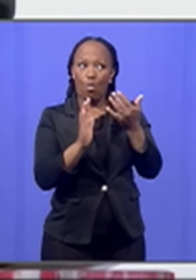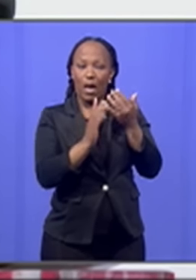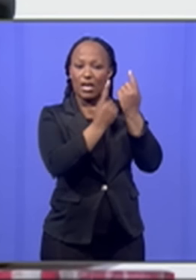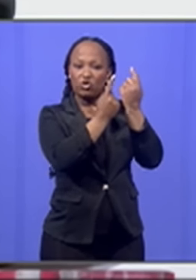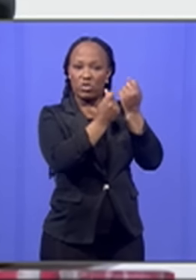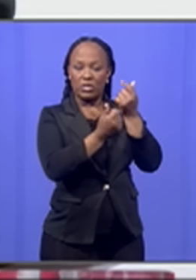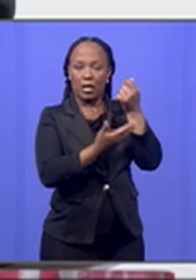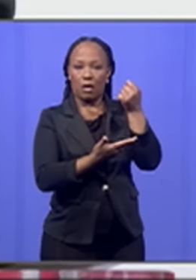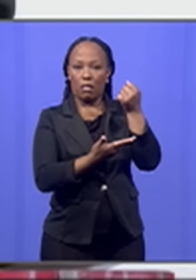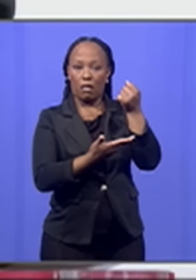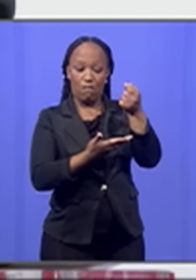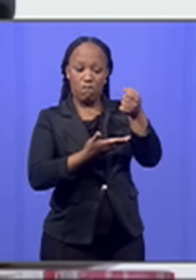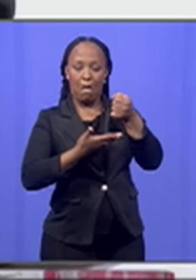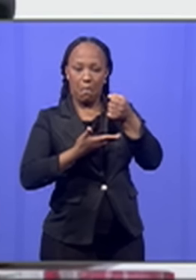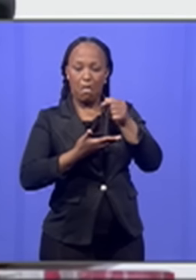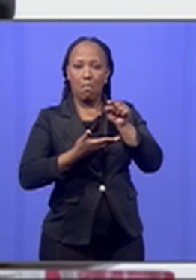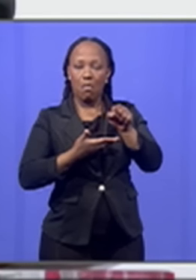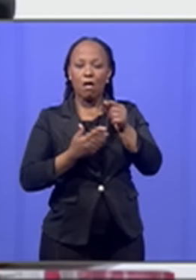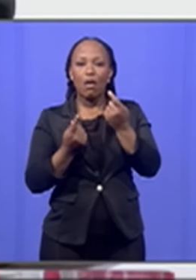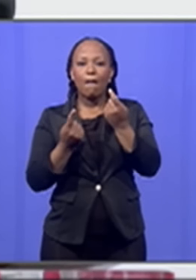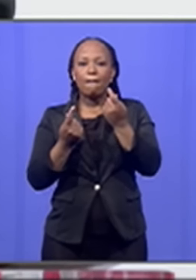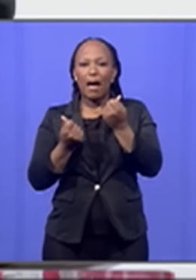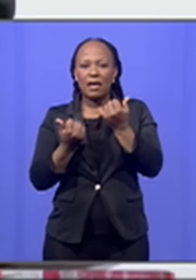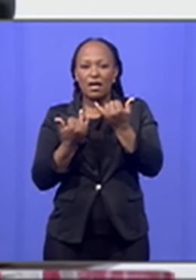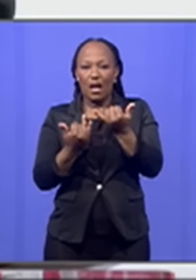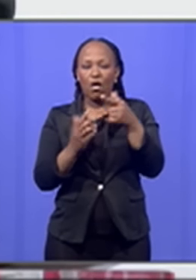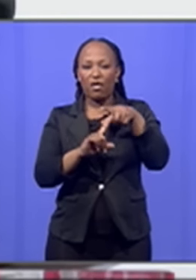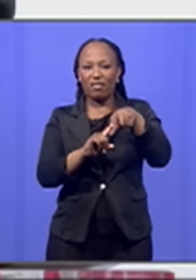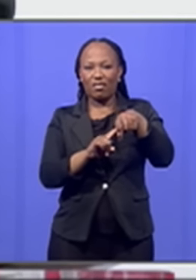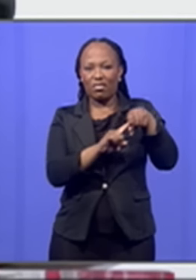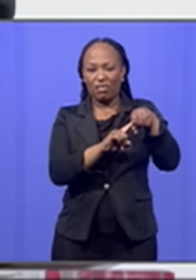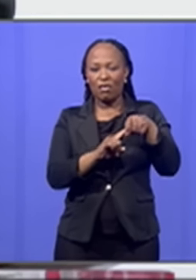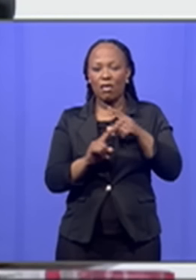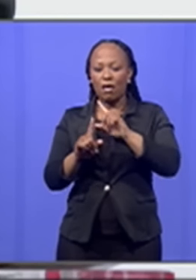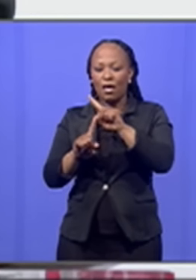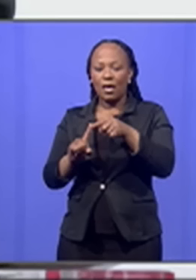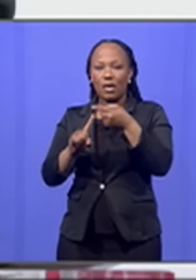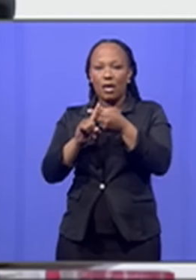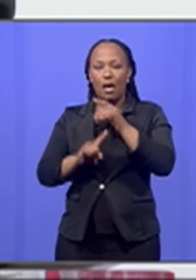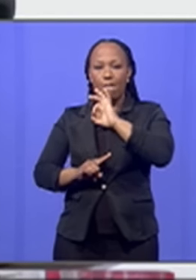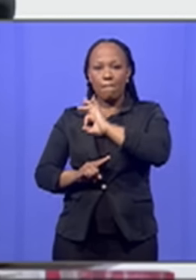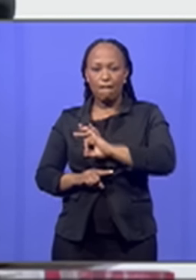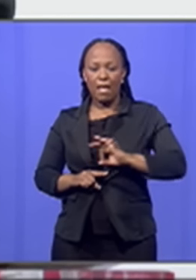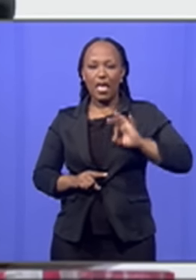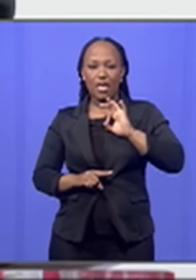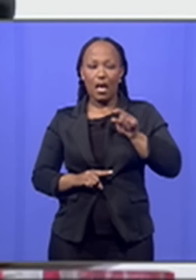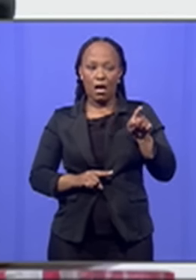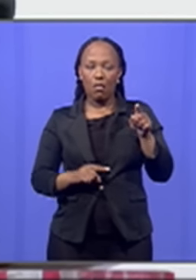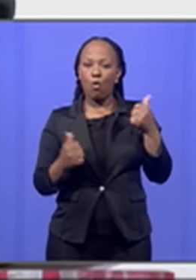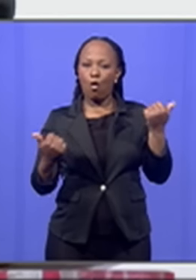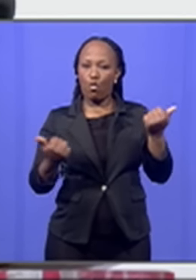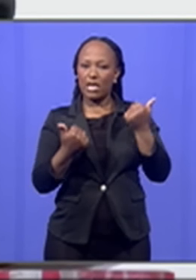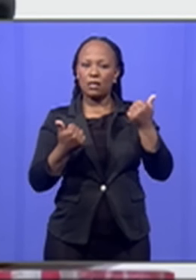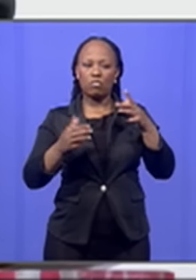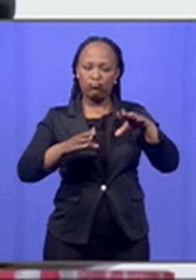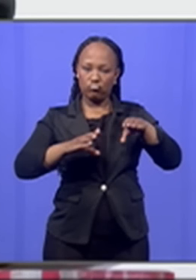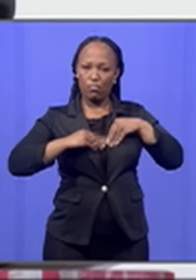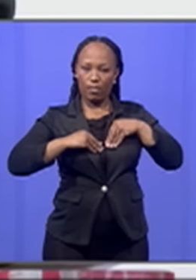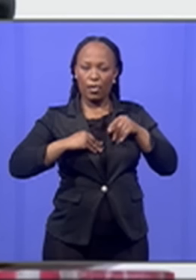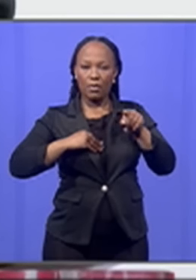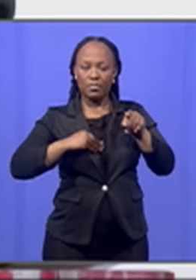has been freezed now by National Treasury, as the Executive Mayor already acknowledged